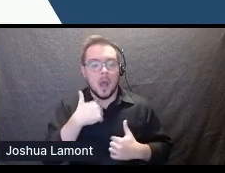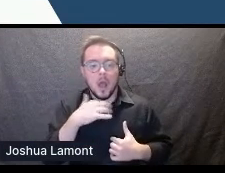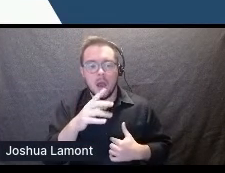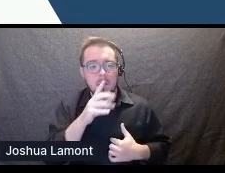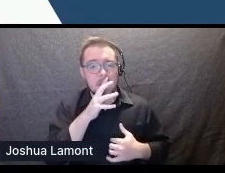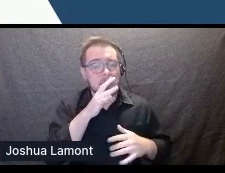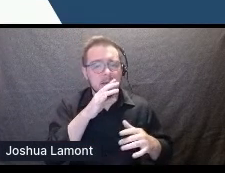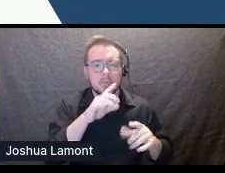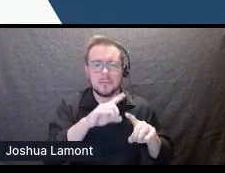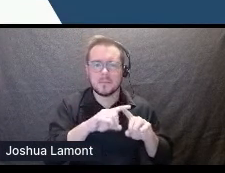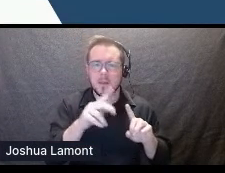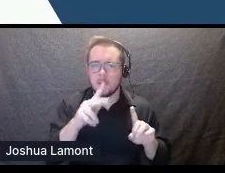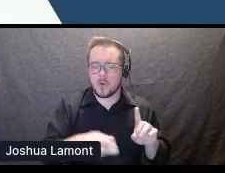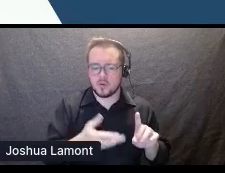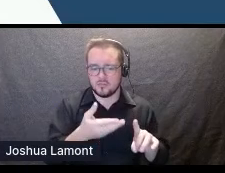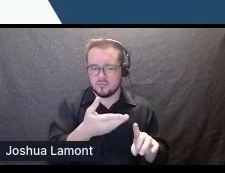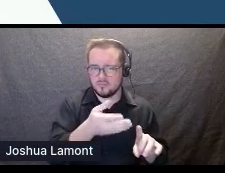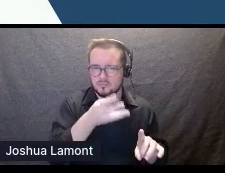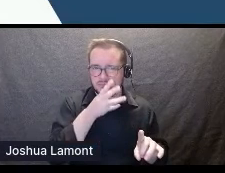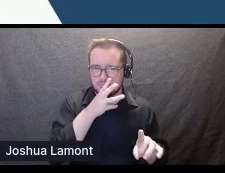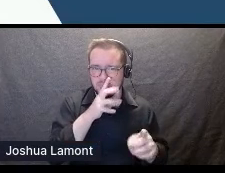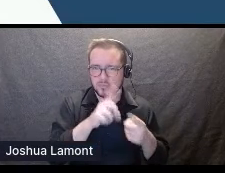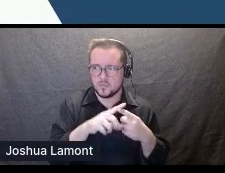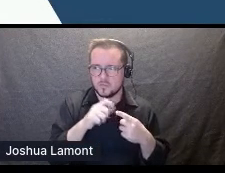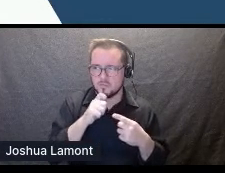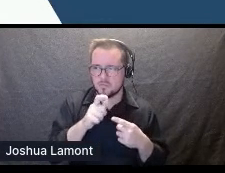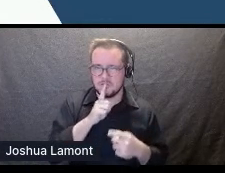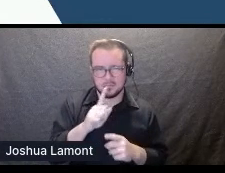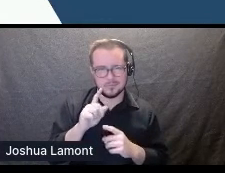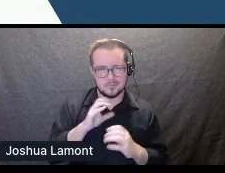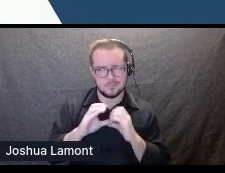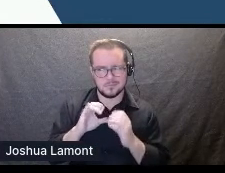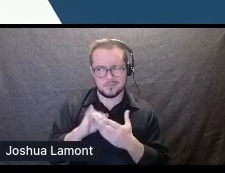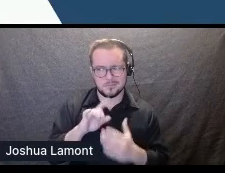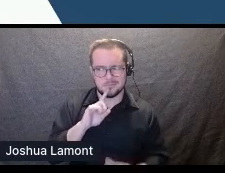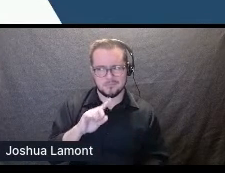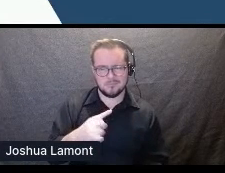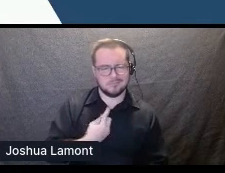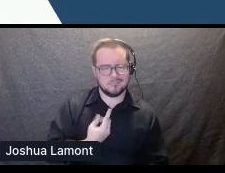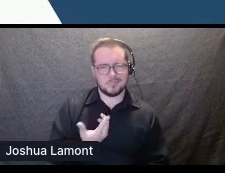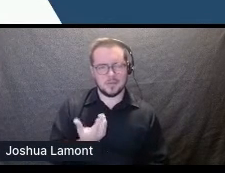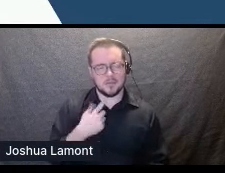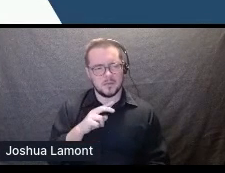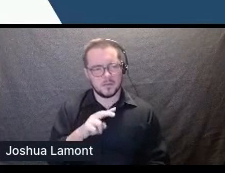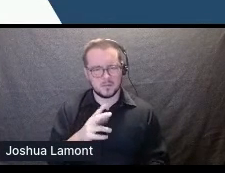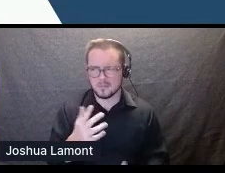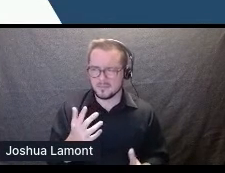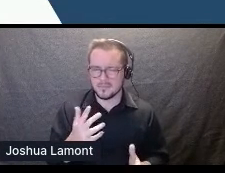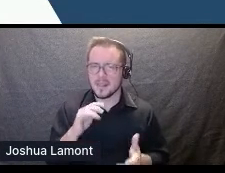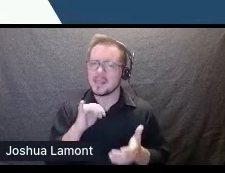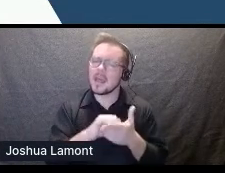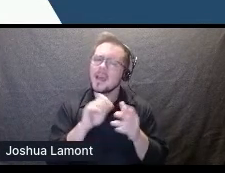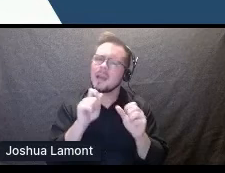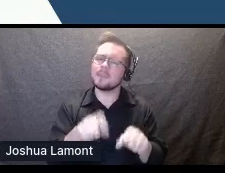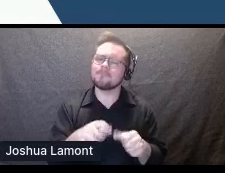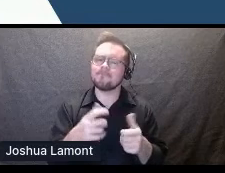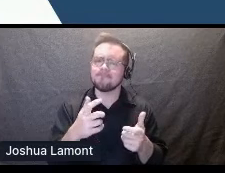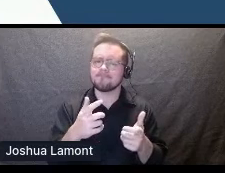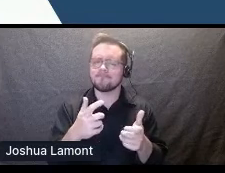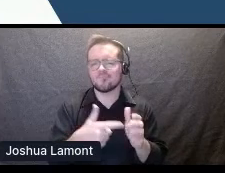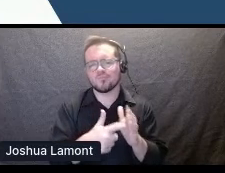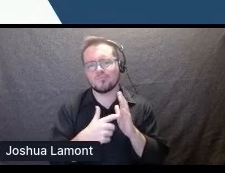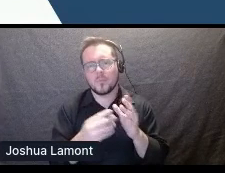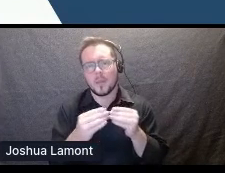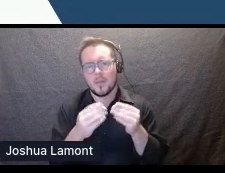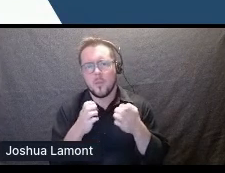that we're talking to isn't really communicating that it's a big deal to them, that can once again kind of require more effort